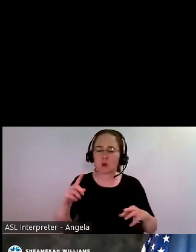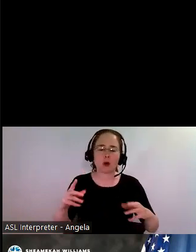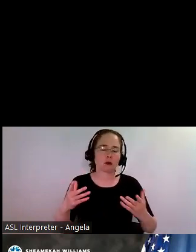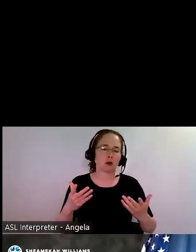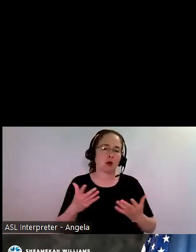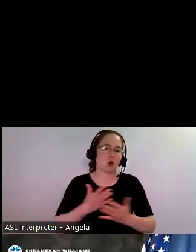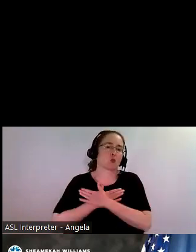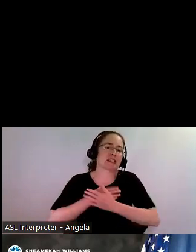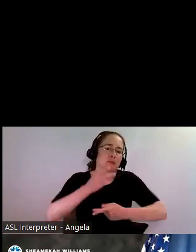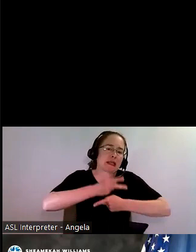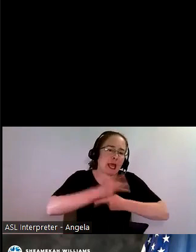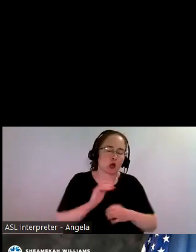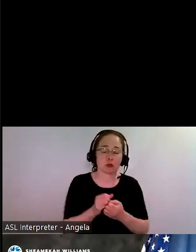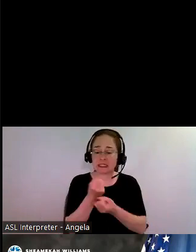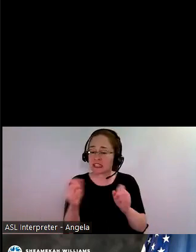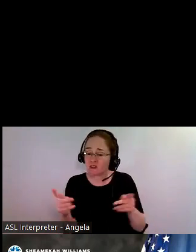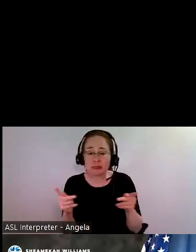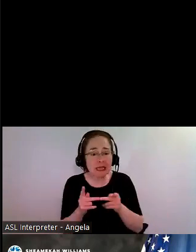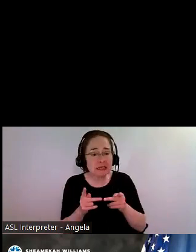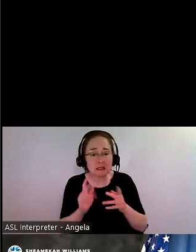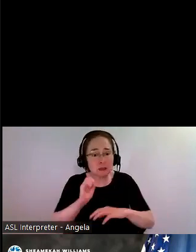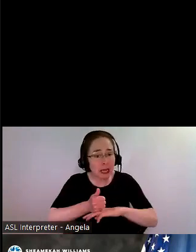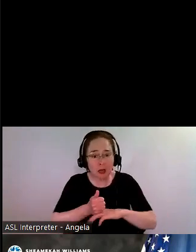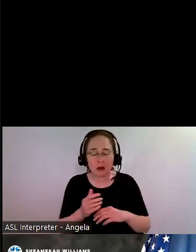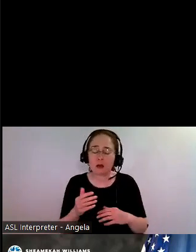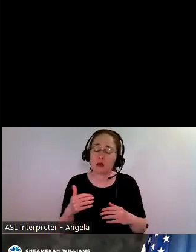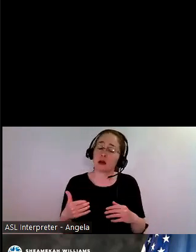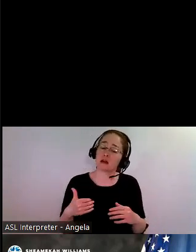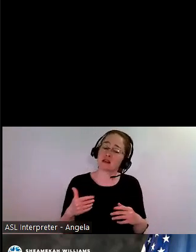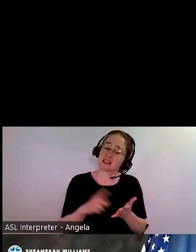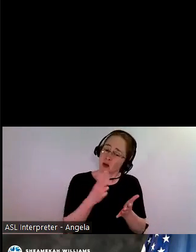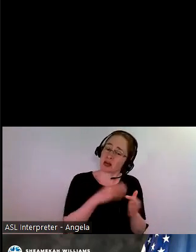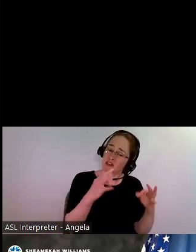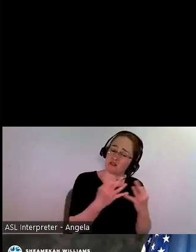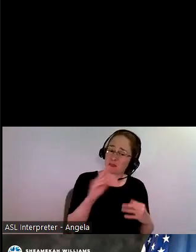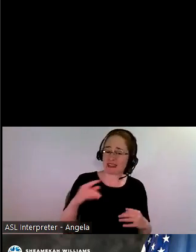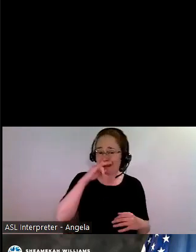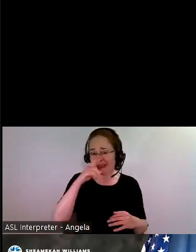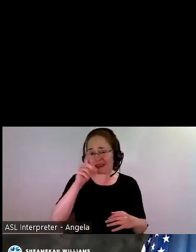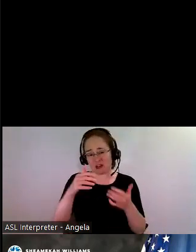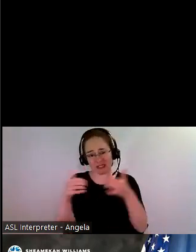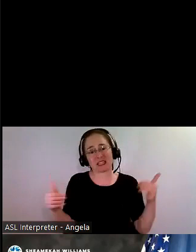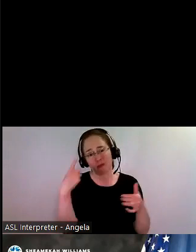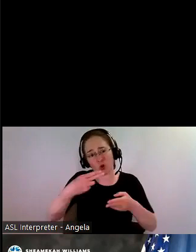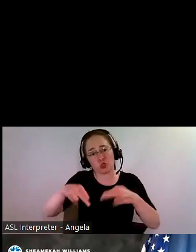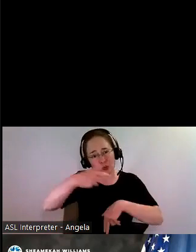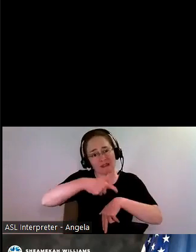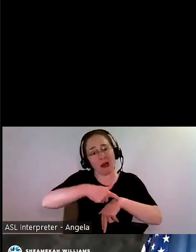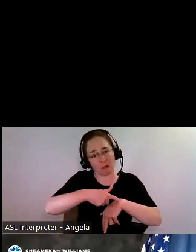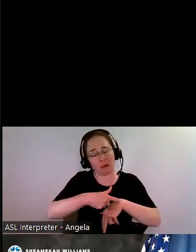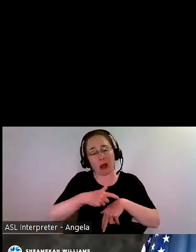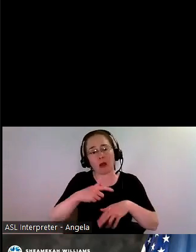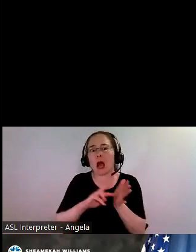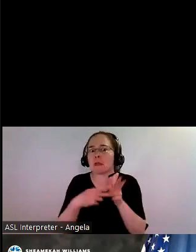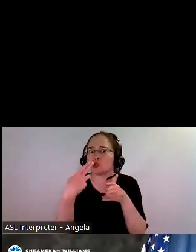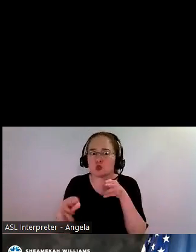those safe places to be. There are times when families and young people have to be separated for the purpose for a short period of time. And I do mean